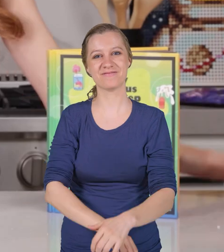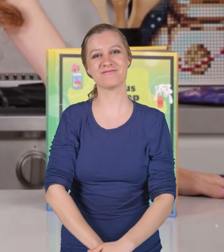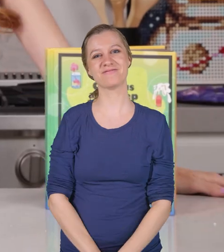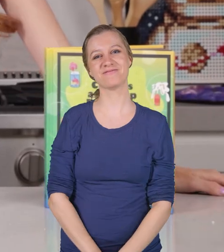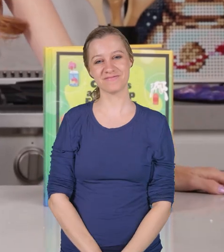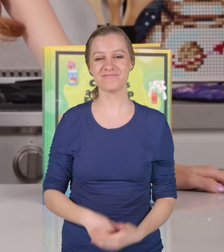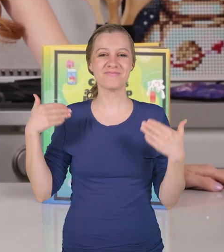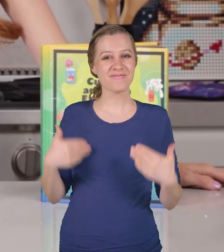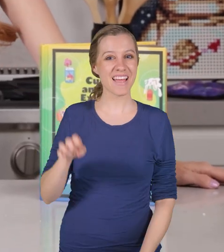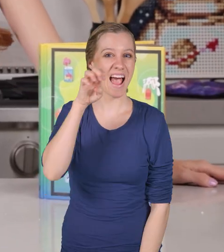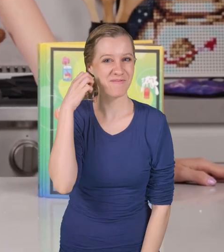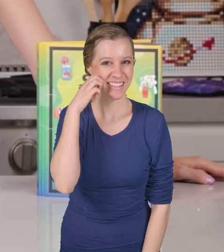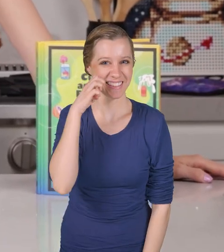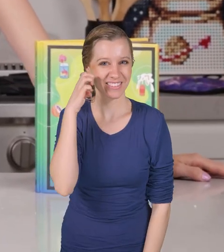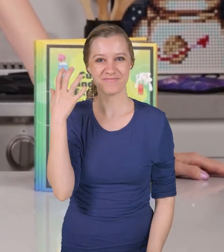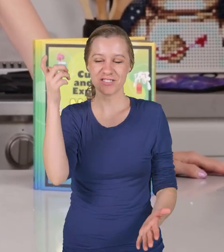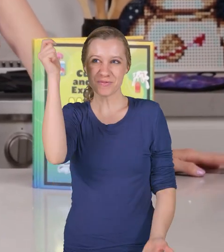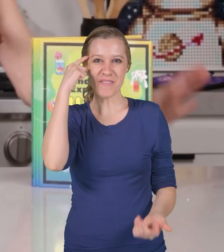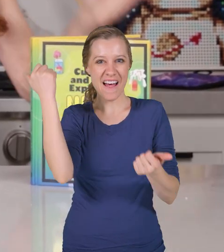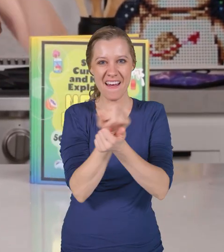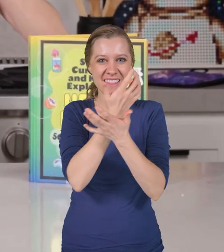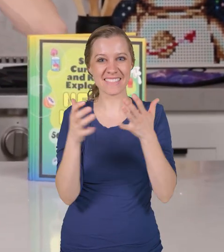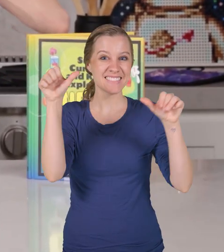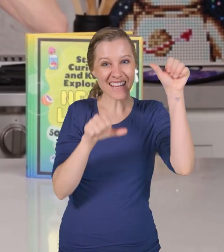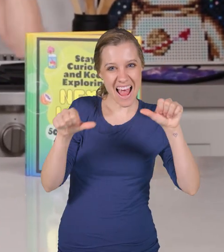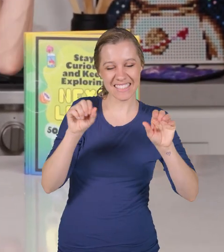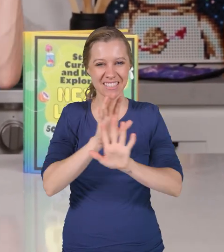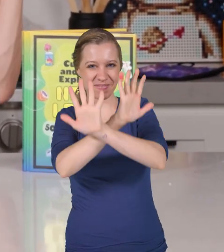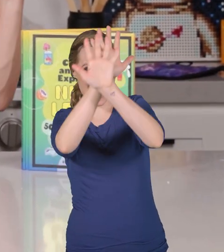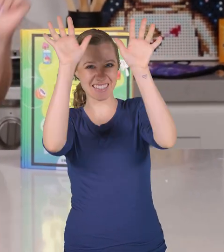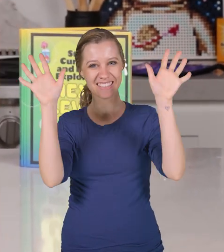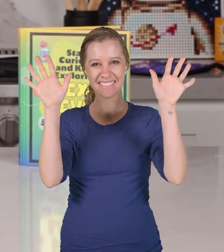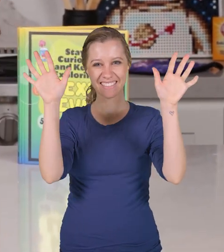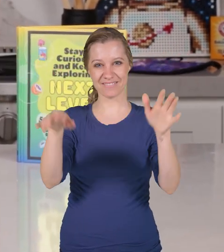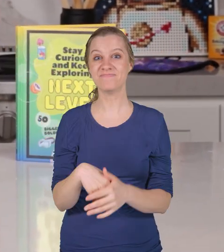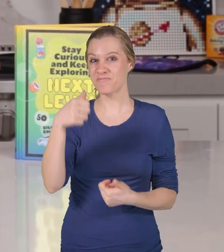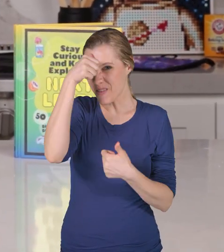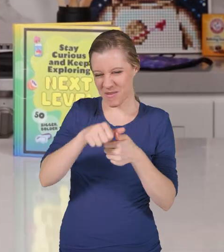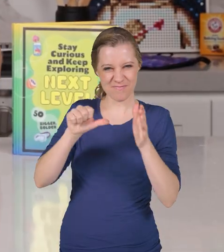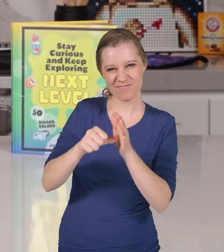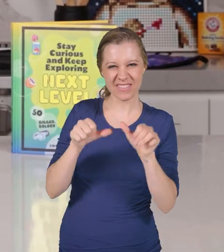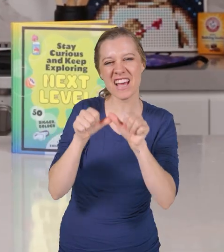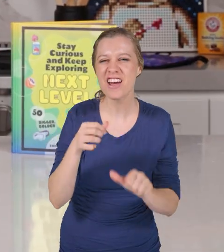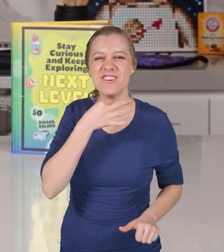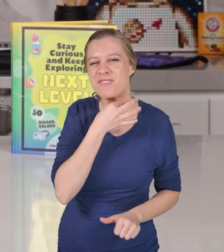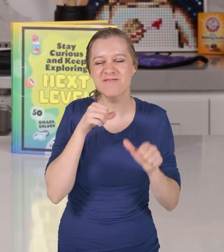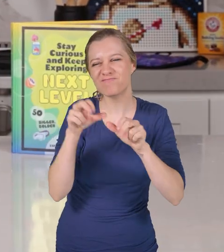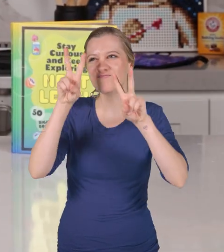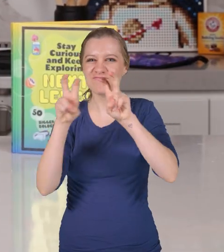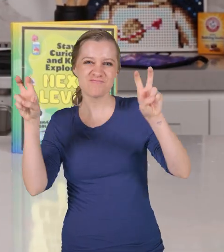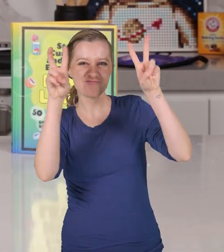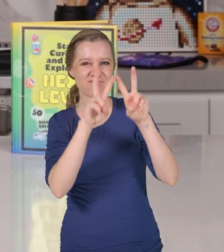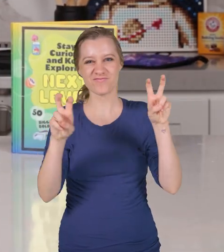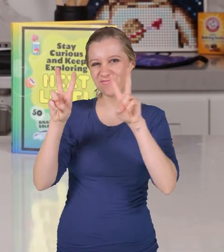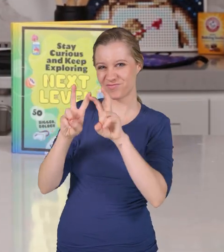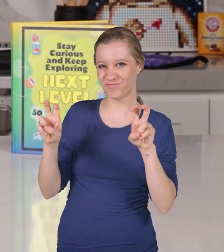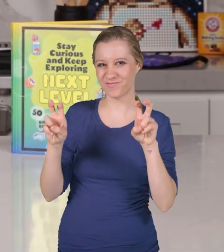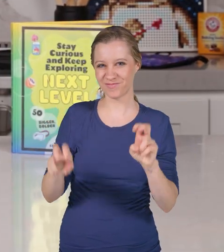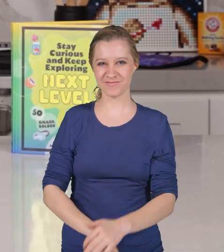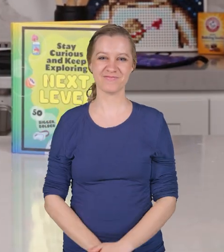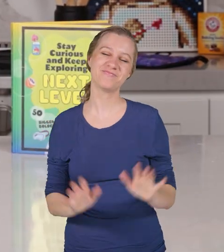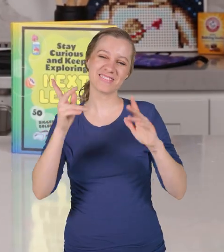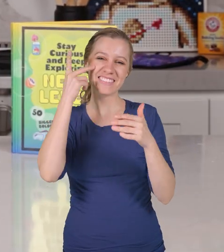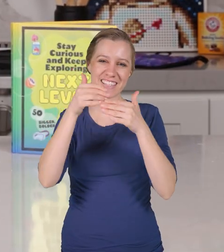99 more science experiments. I'm Emily Calandrelli. Subscribe for all things science and space. And remember to stay